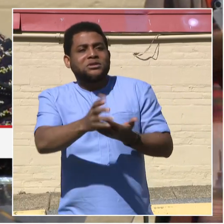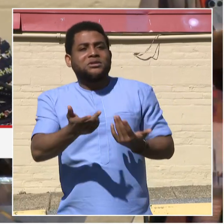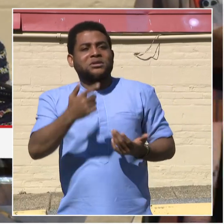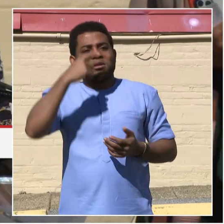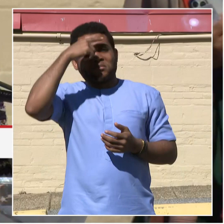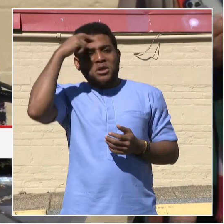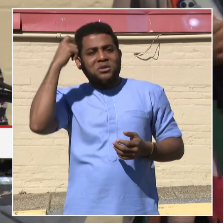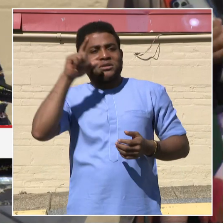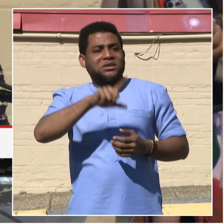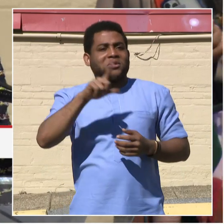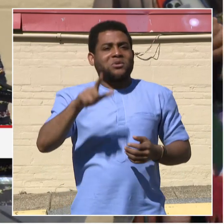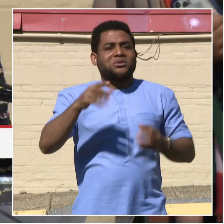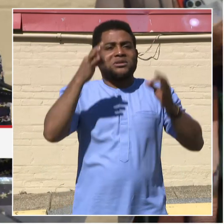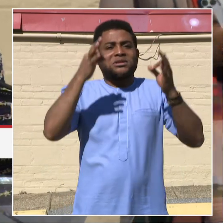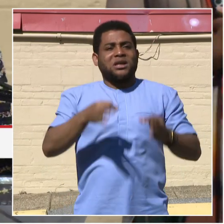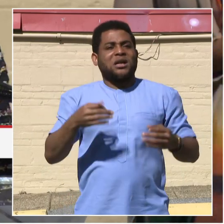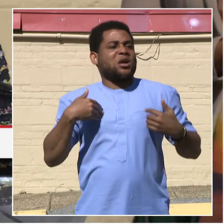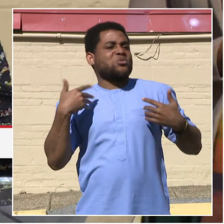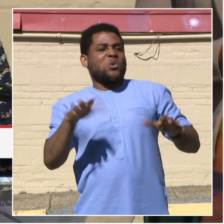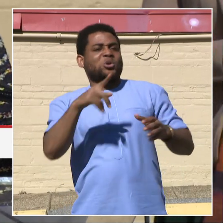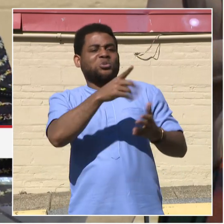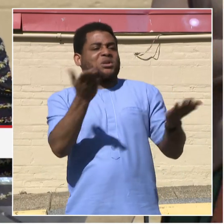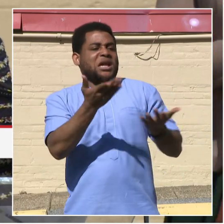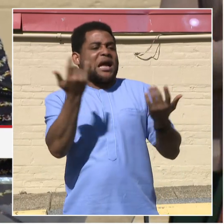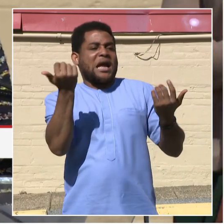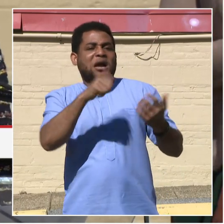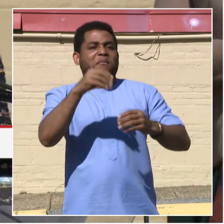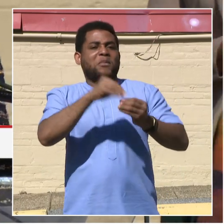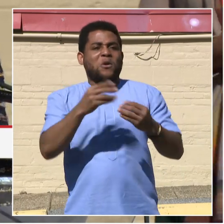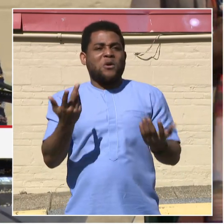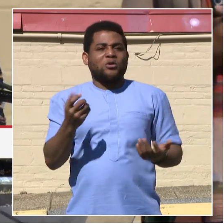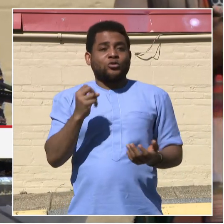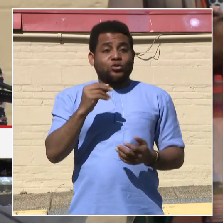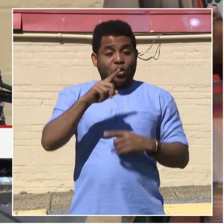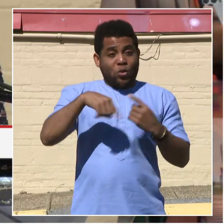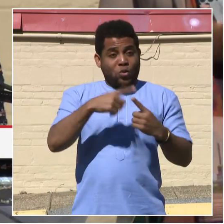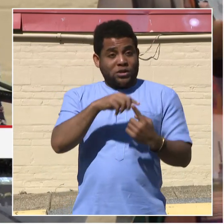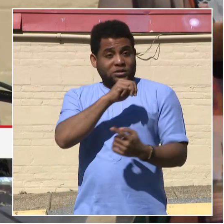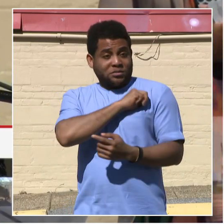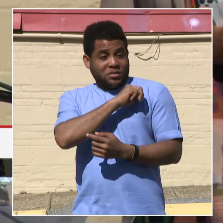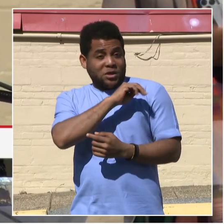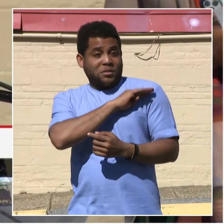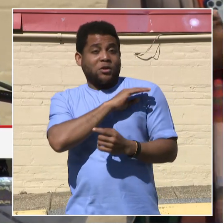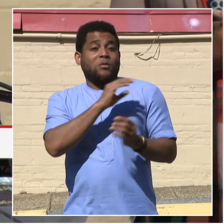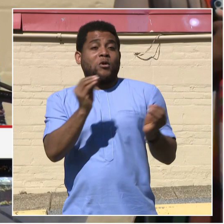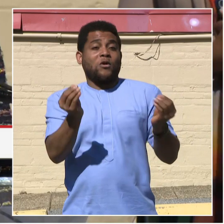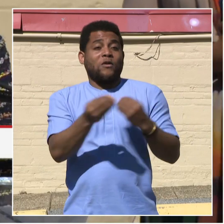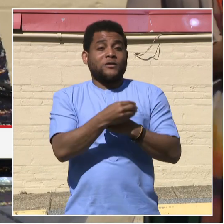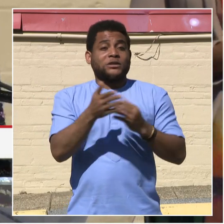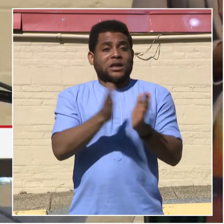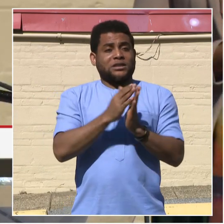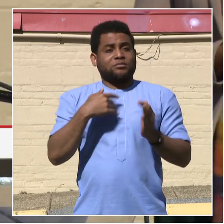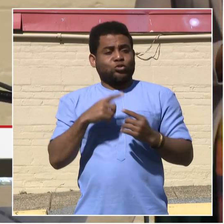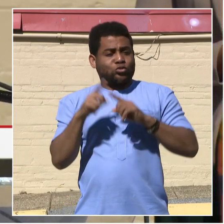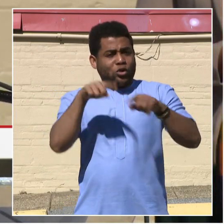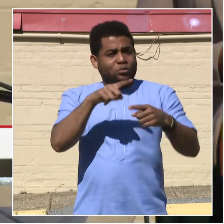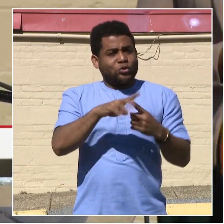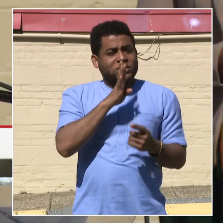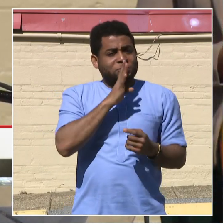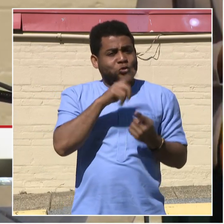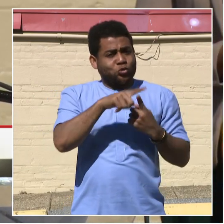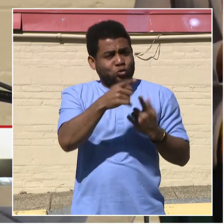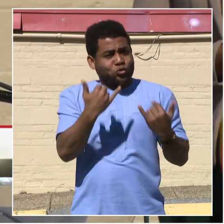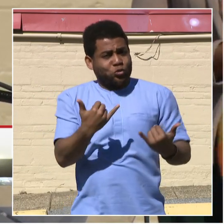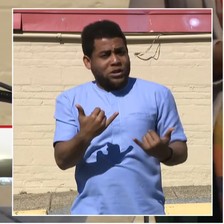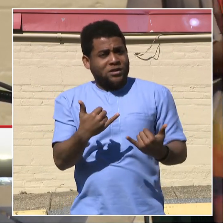whim. That's why when the mayor's office asked me to come and speak to you today, I jumped at the